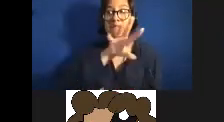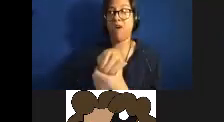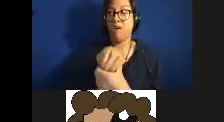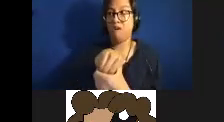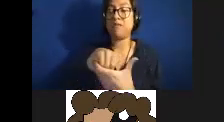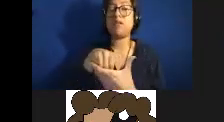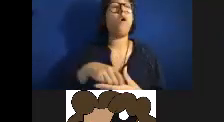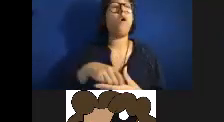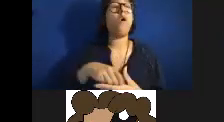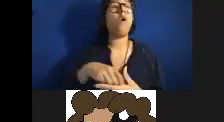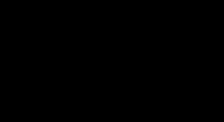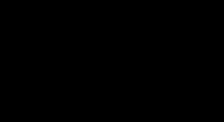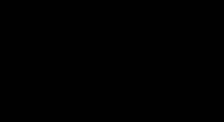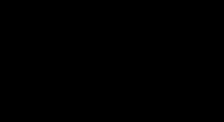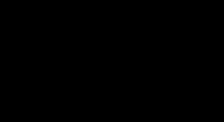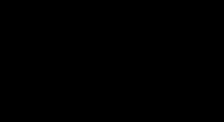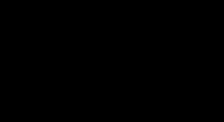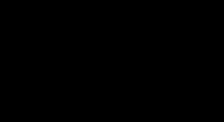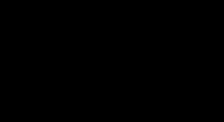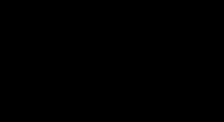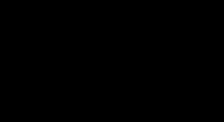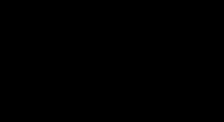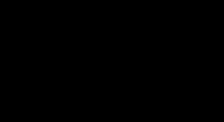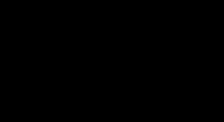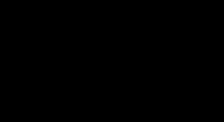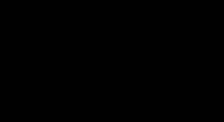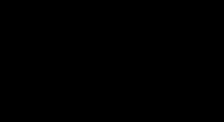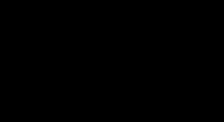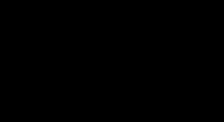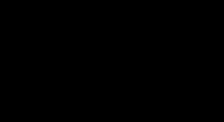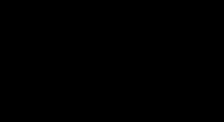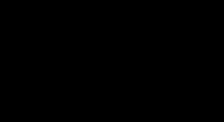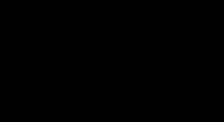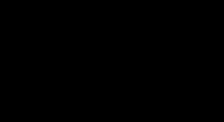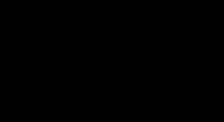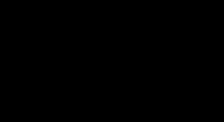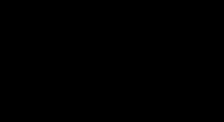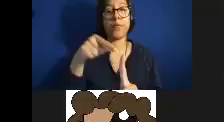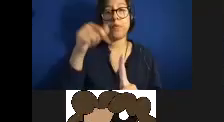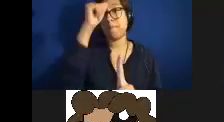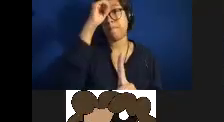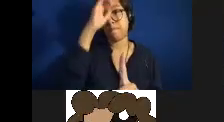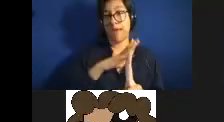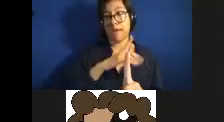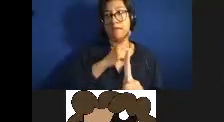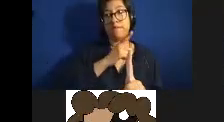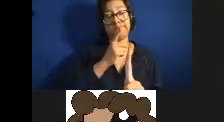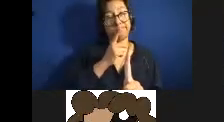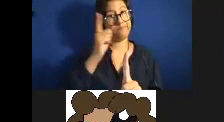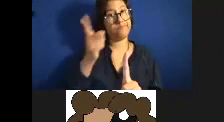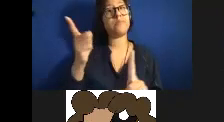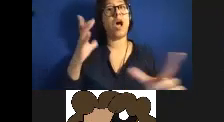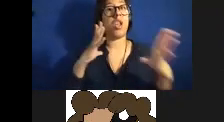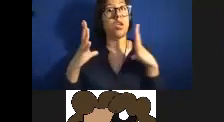Right. Ed Buck was a man in Hollywood who paid for